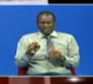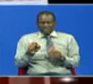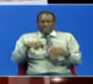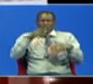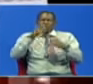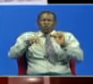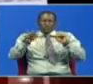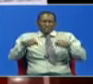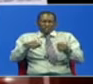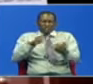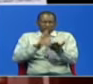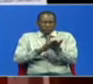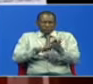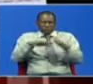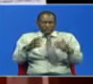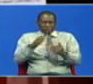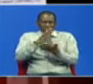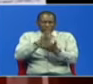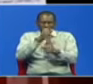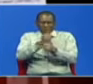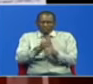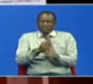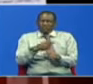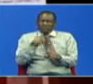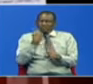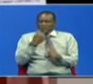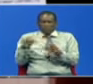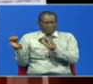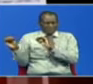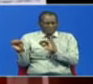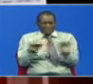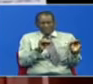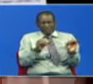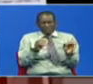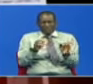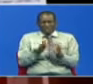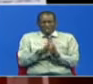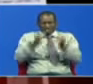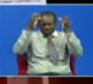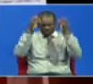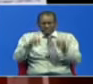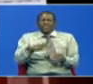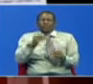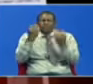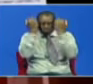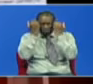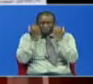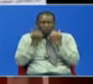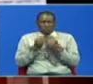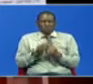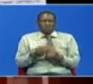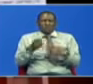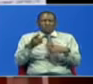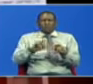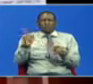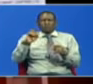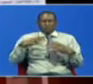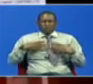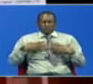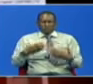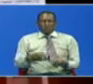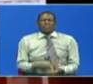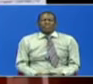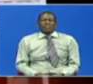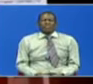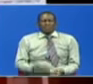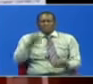your comment on some staff who have been transferred and have decided to go to court from the Ministry of Health?